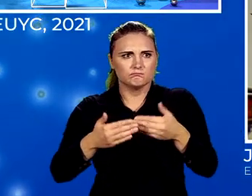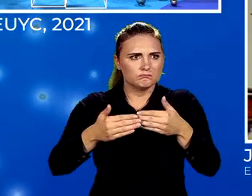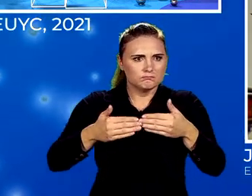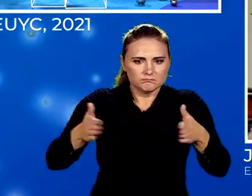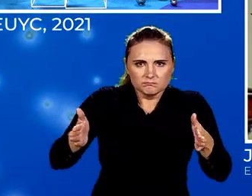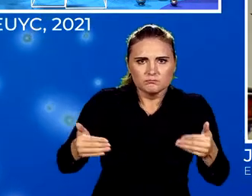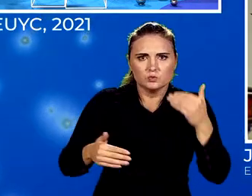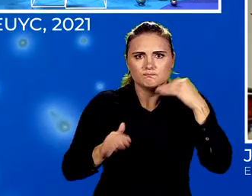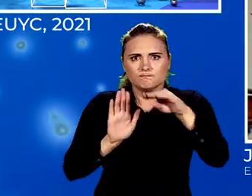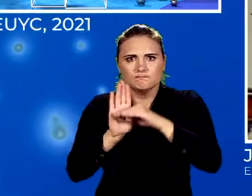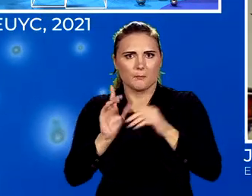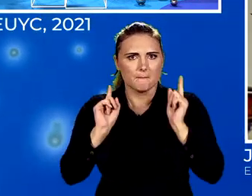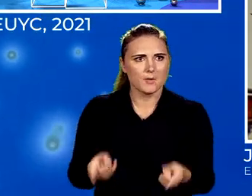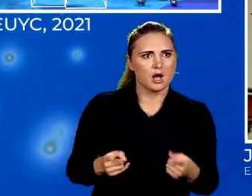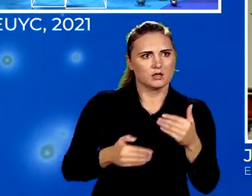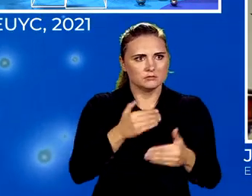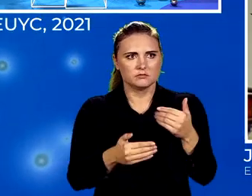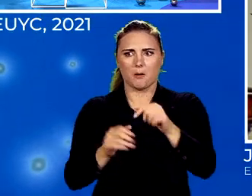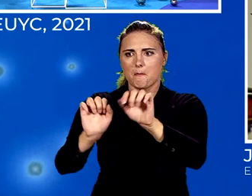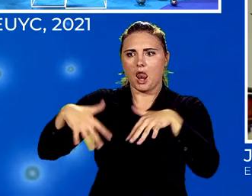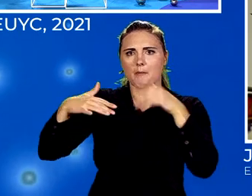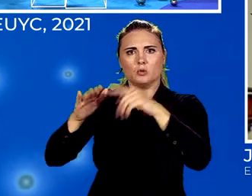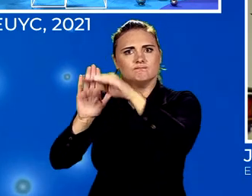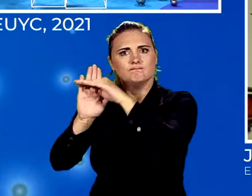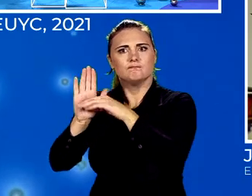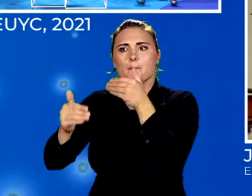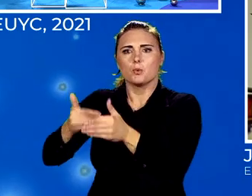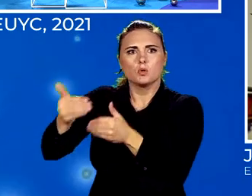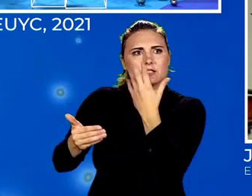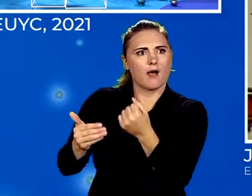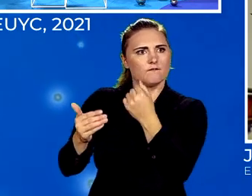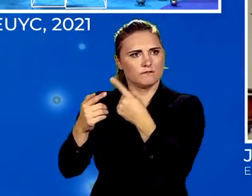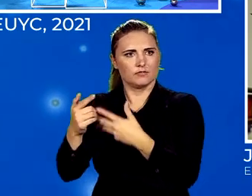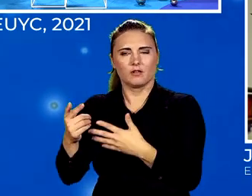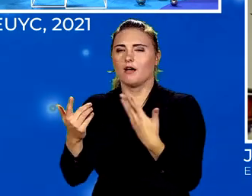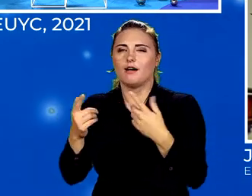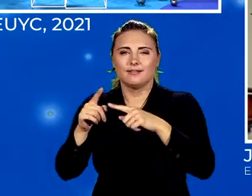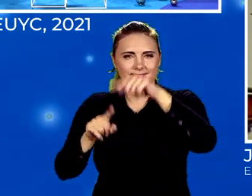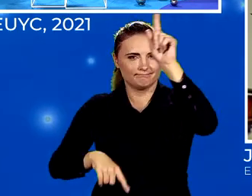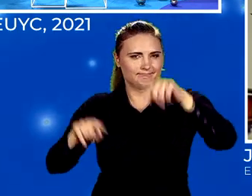the parliament. So all these things need to be cleared out. We need to have context for